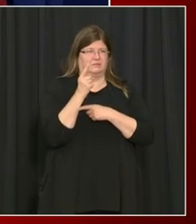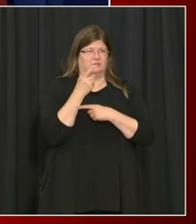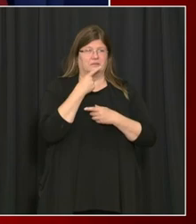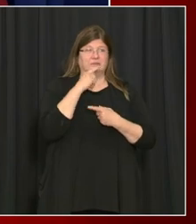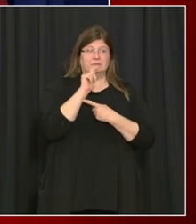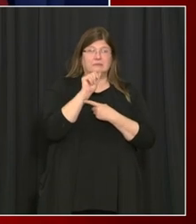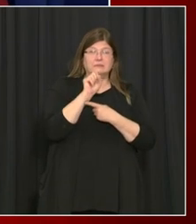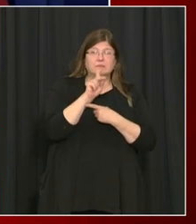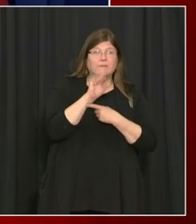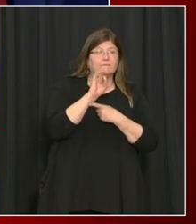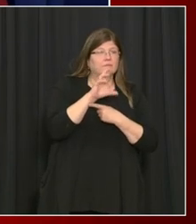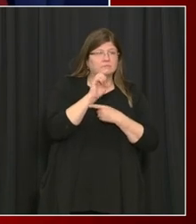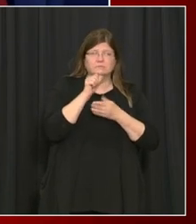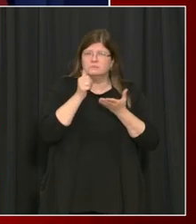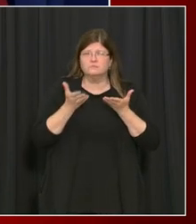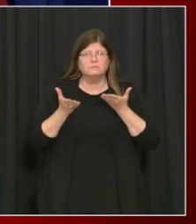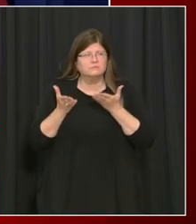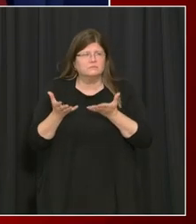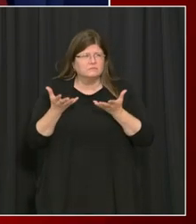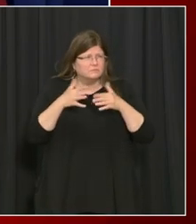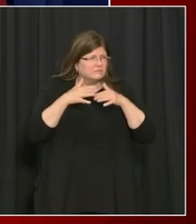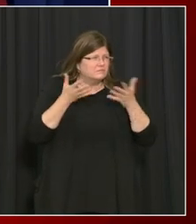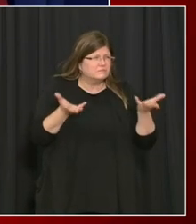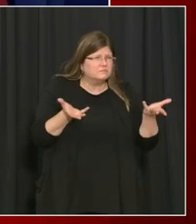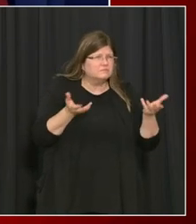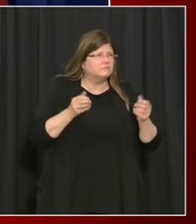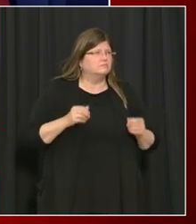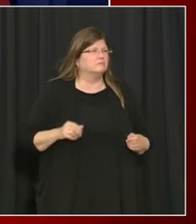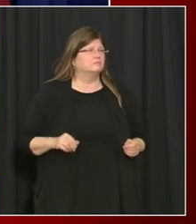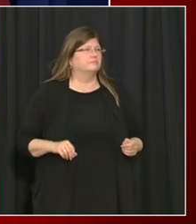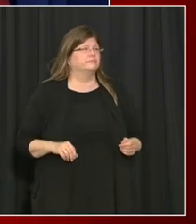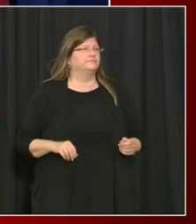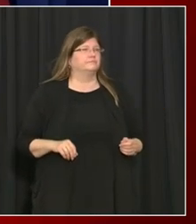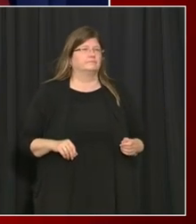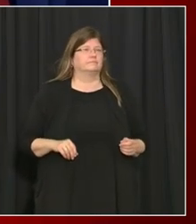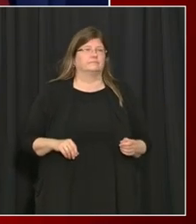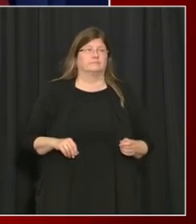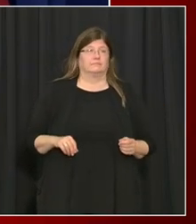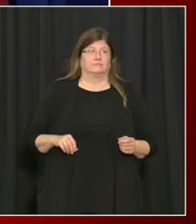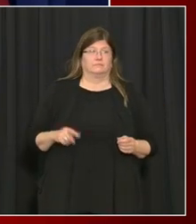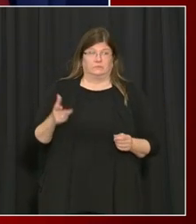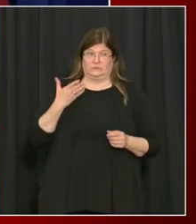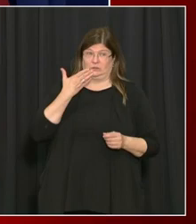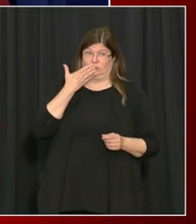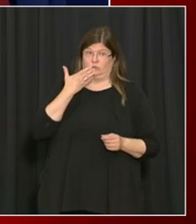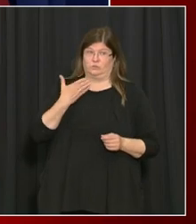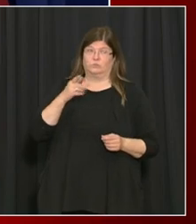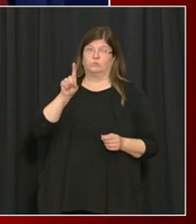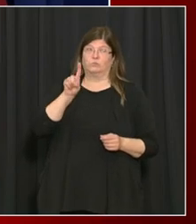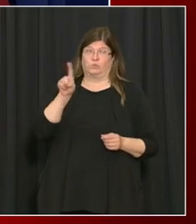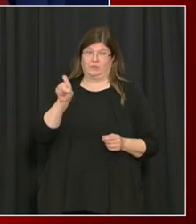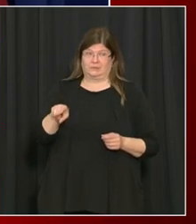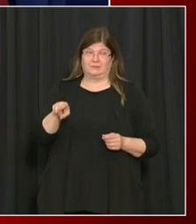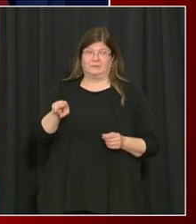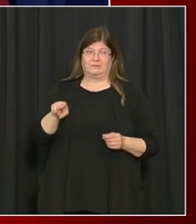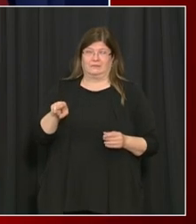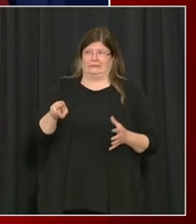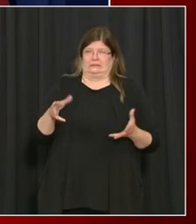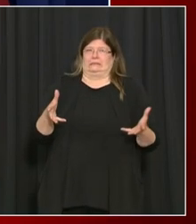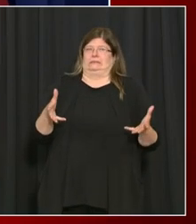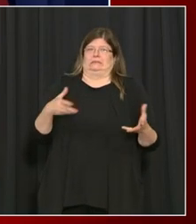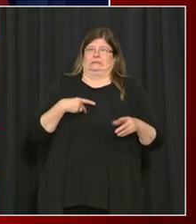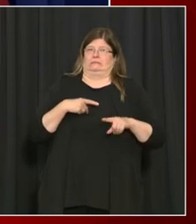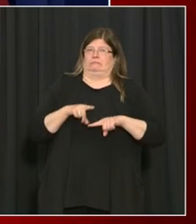Where did you go above and beyond the task force? I would, let me get back to you on that one. I'm